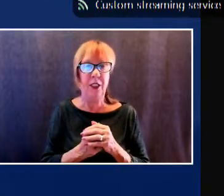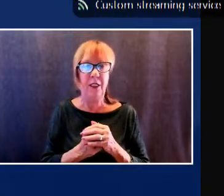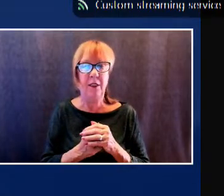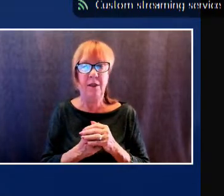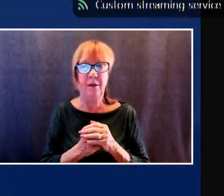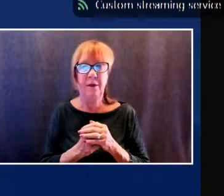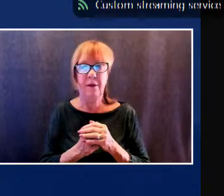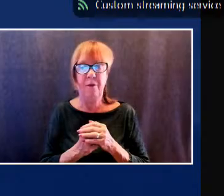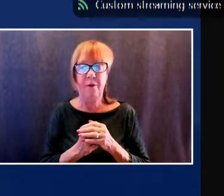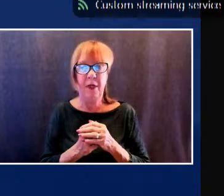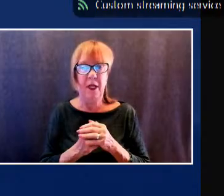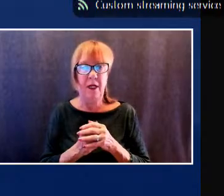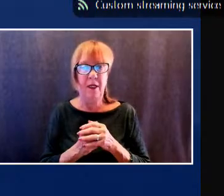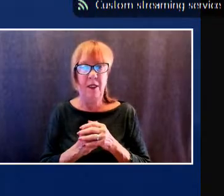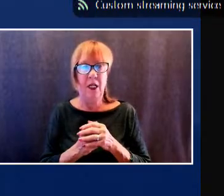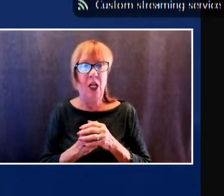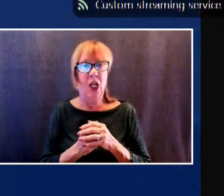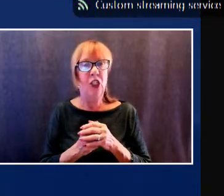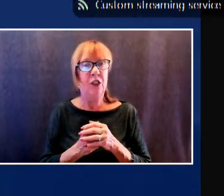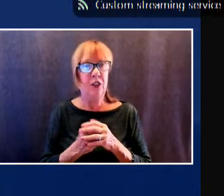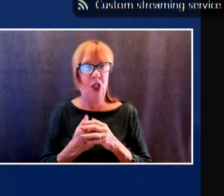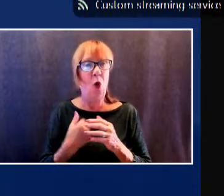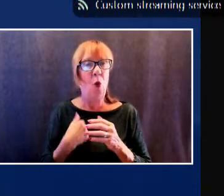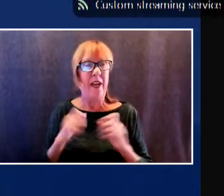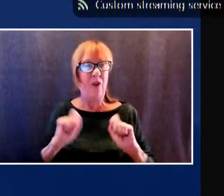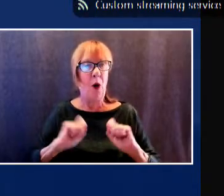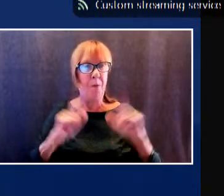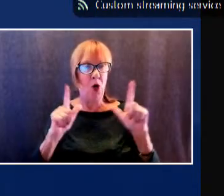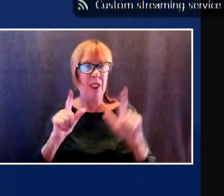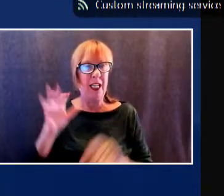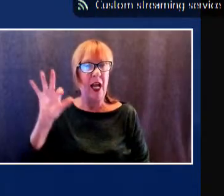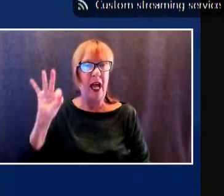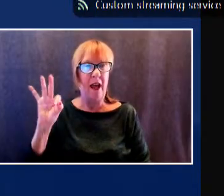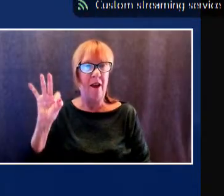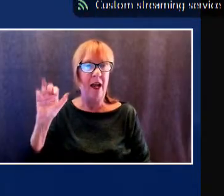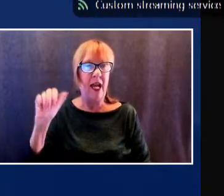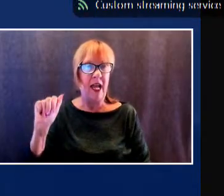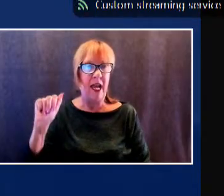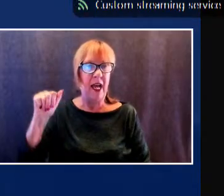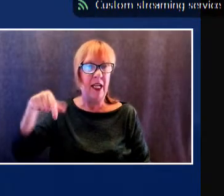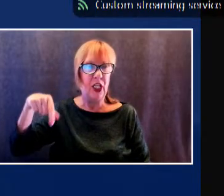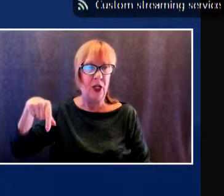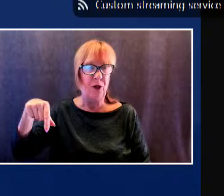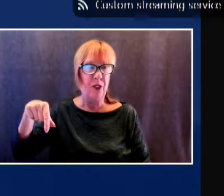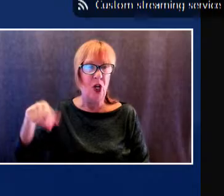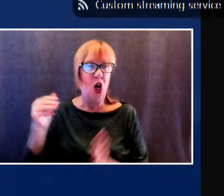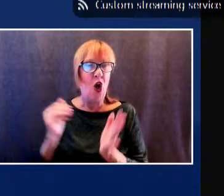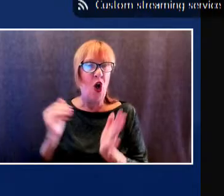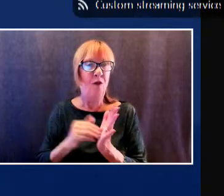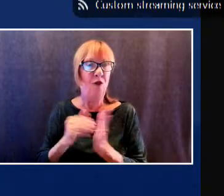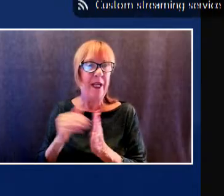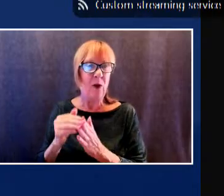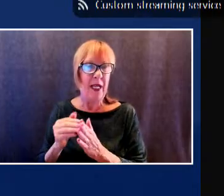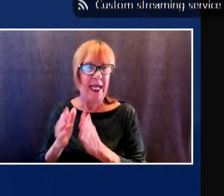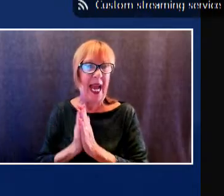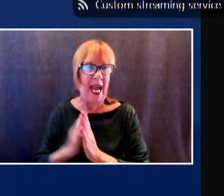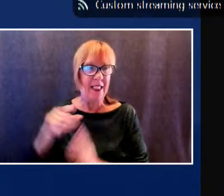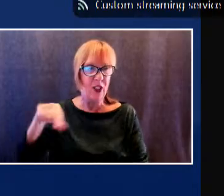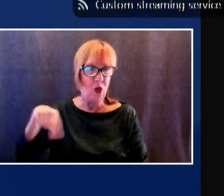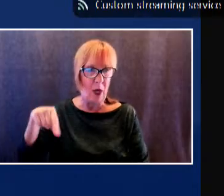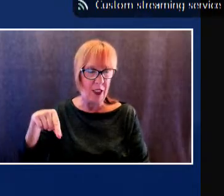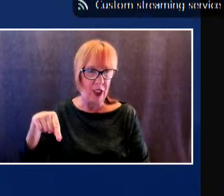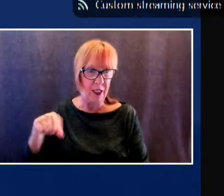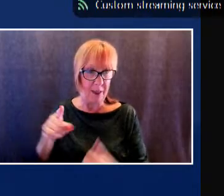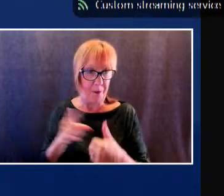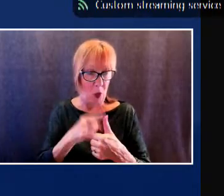some of the frequently asked questions that we've posted on that site that are our most frequently asked questions. So first, is there a